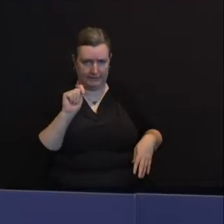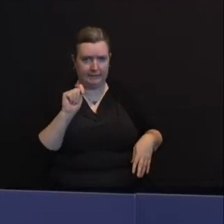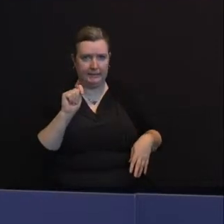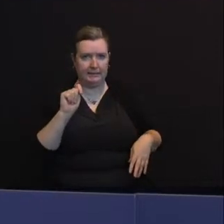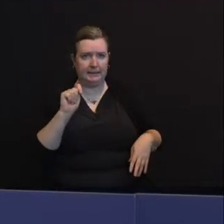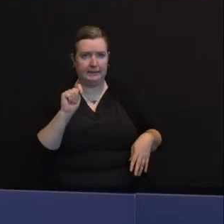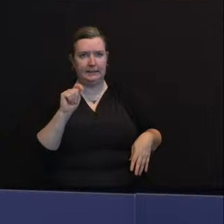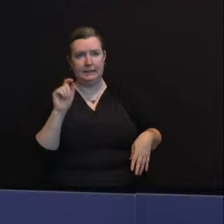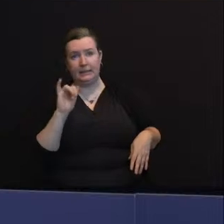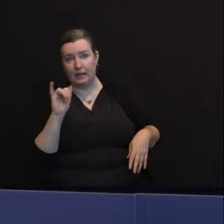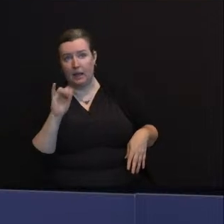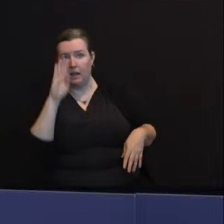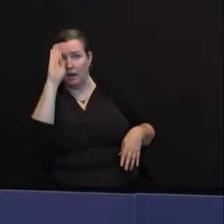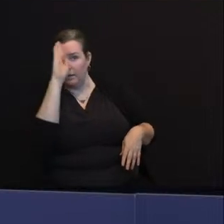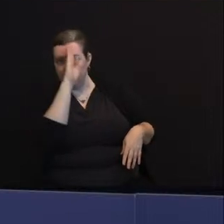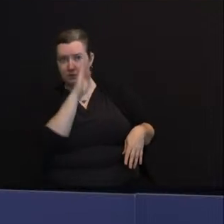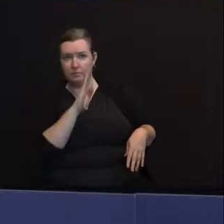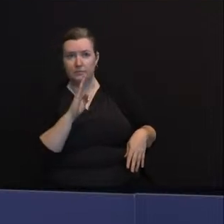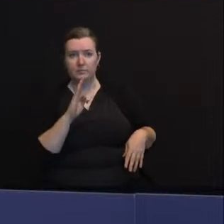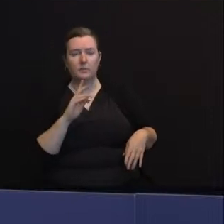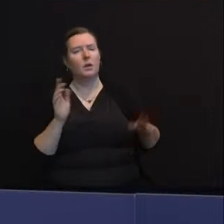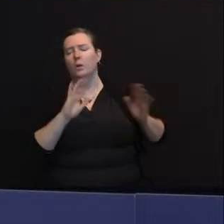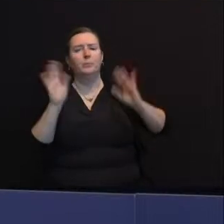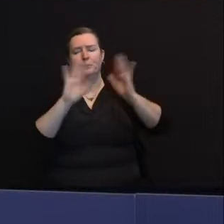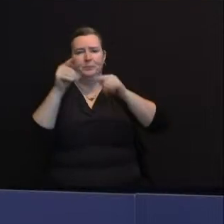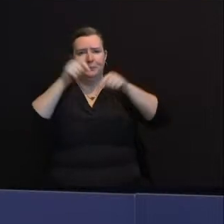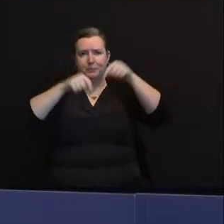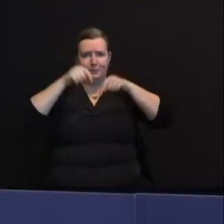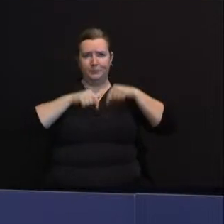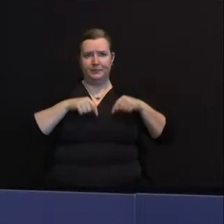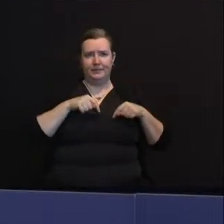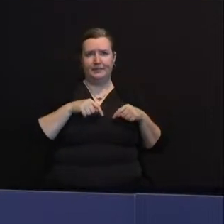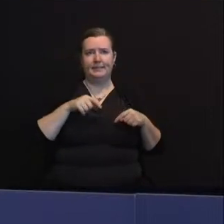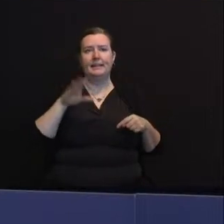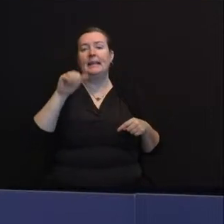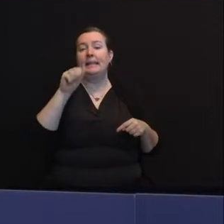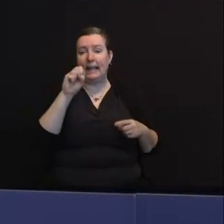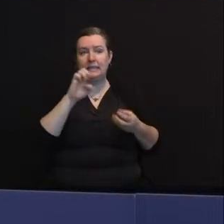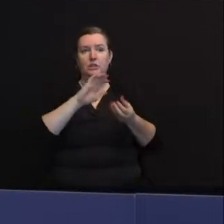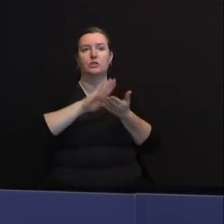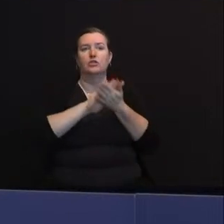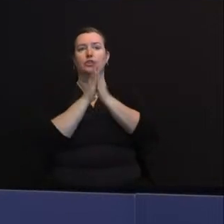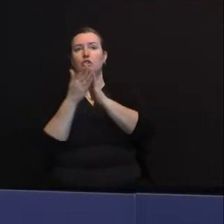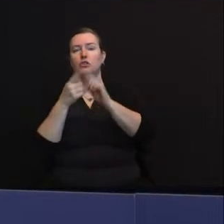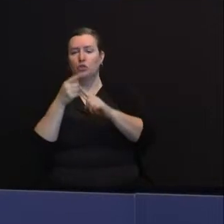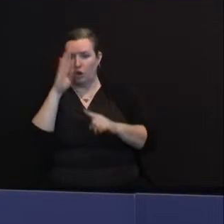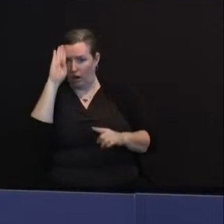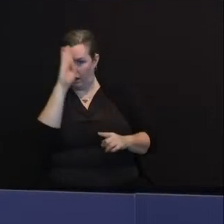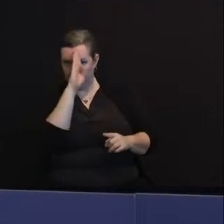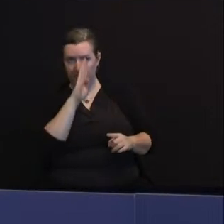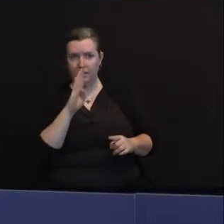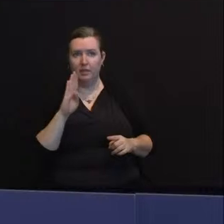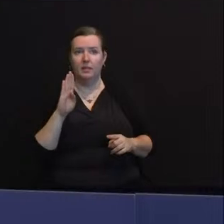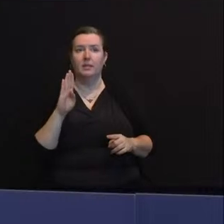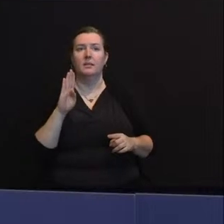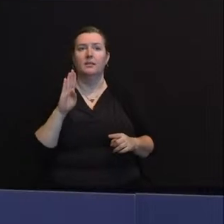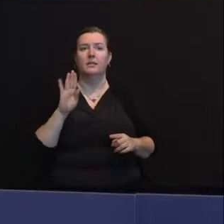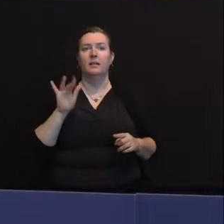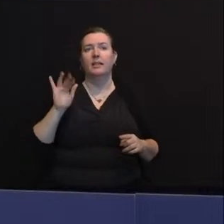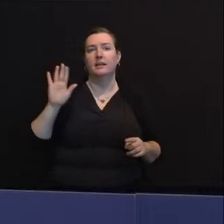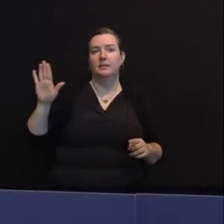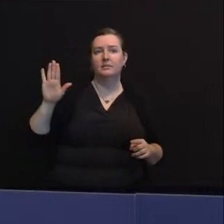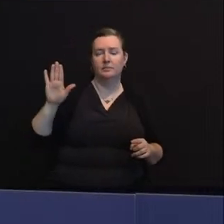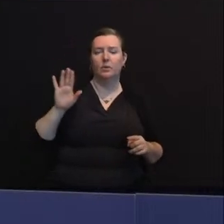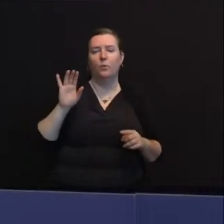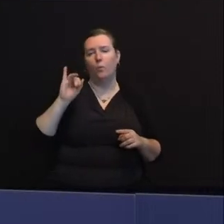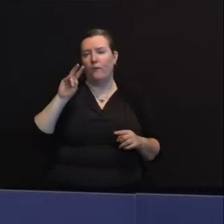hospitalizations converted to, cases converted to hospitalizations in the innovation model. In the DOH model,